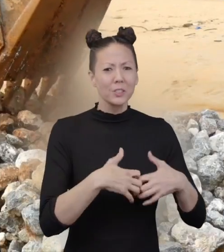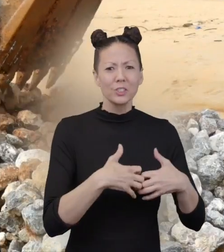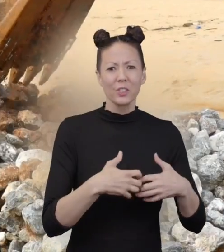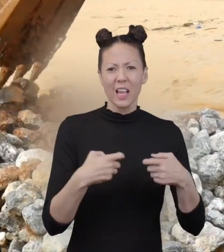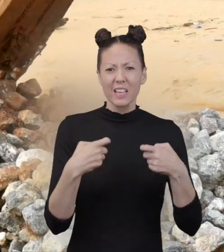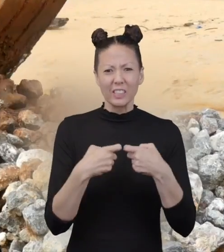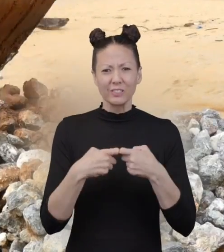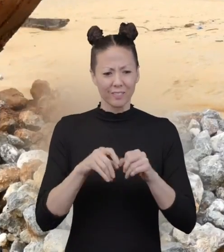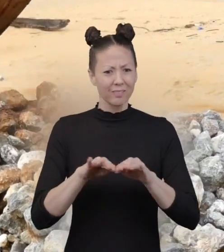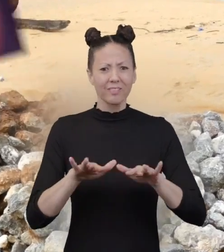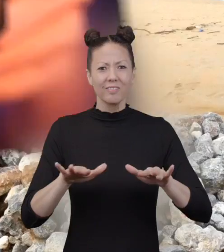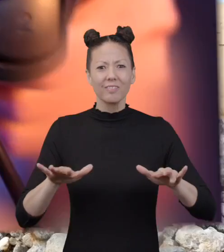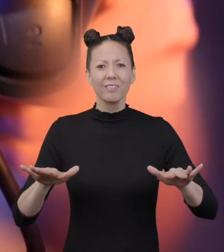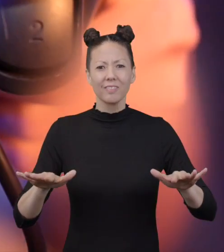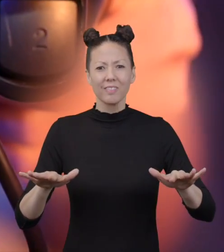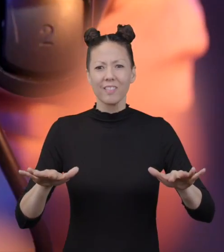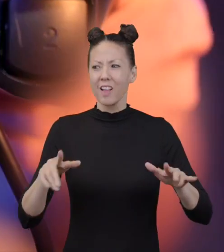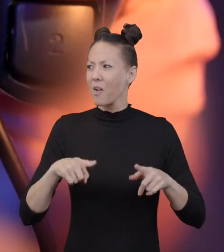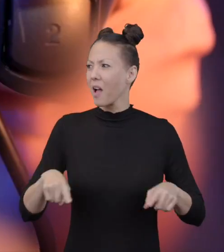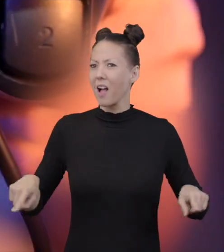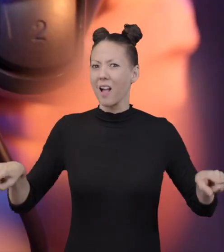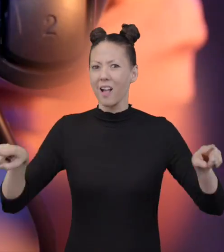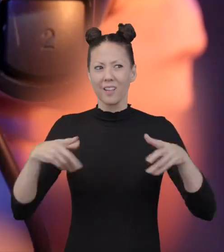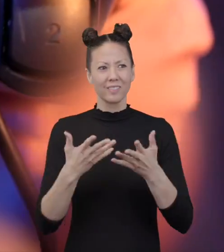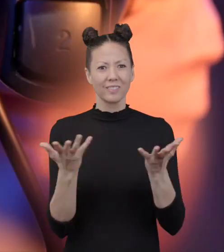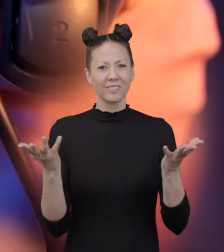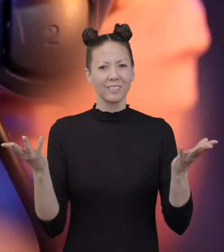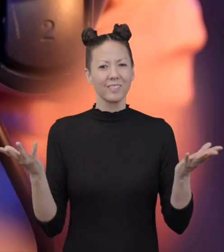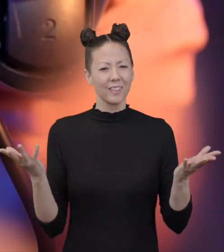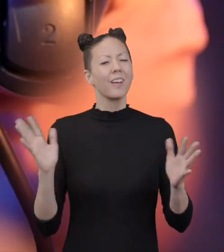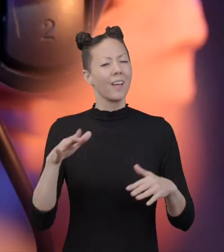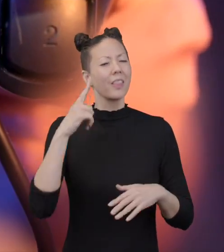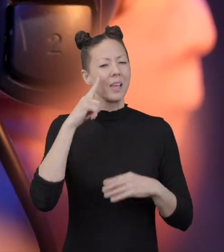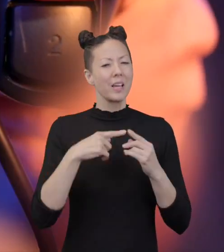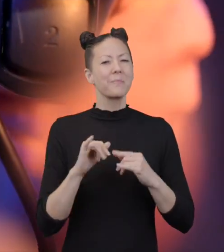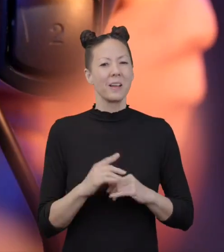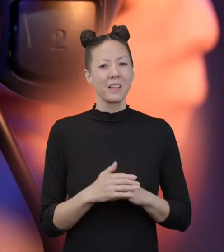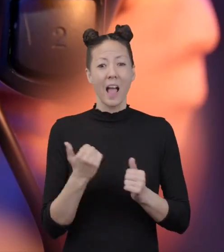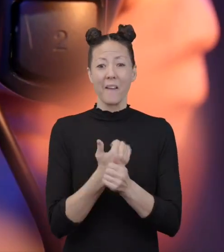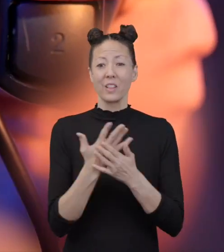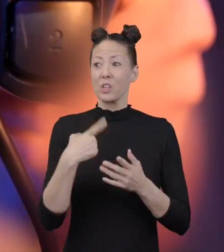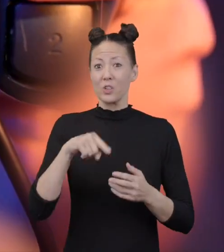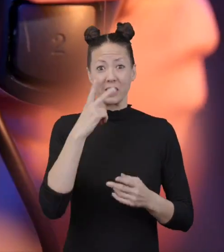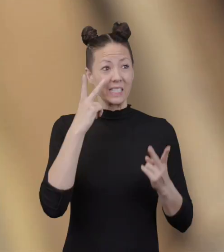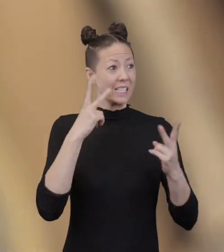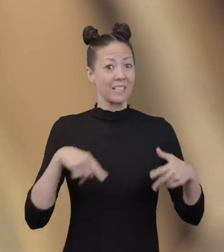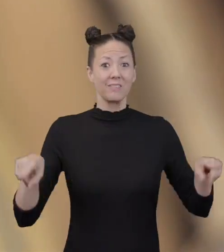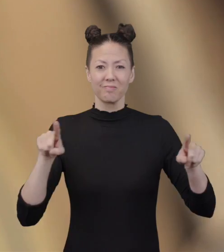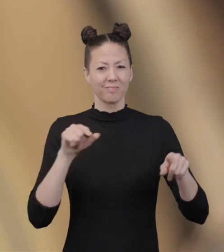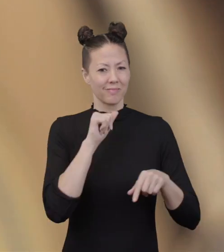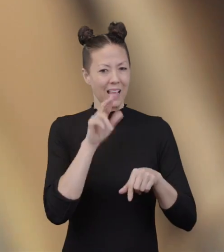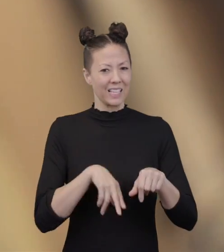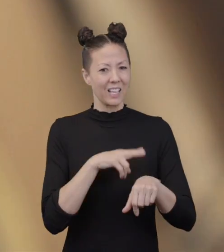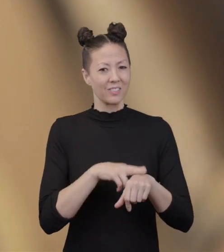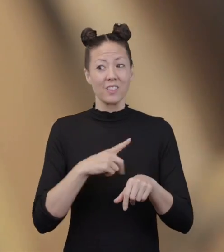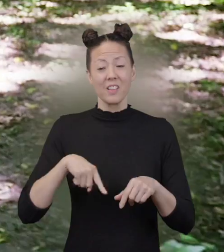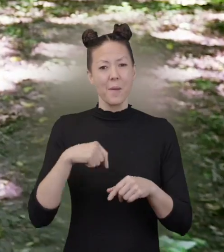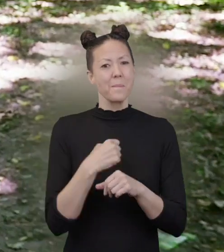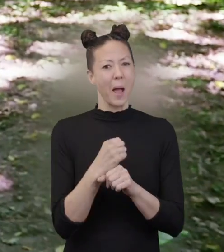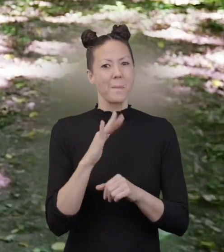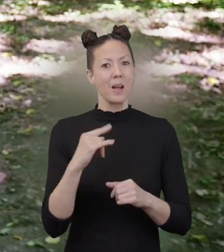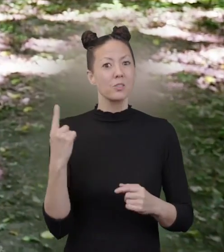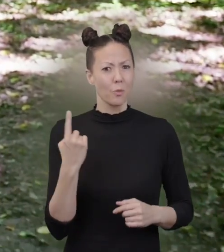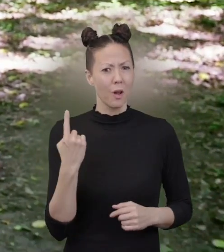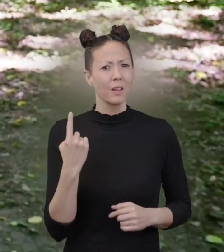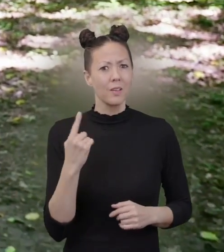machines, and electronic goods all around you? Well, think about it. Everything you see that isn't natural had to have been made by